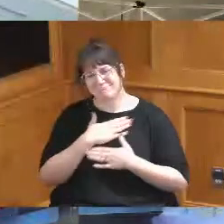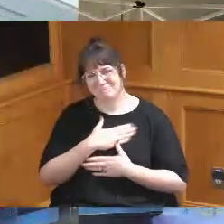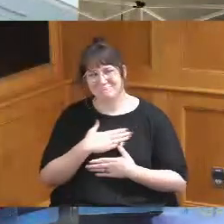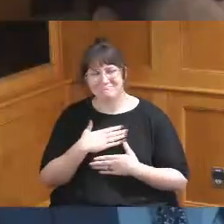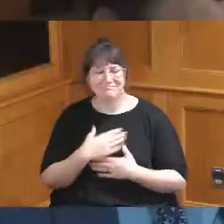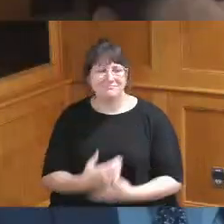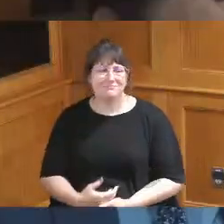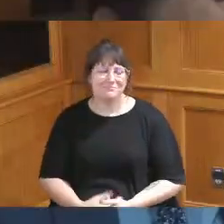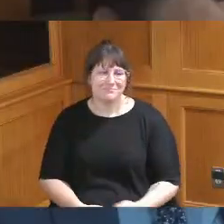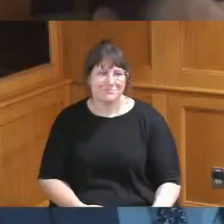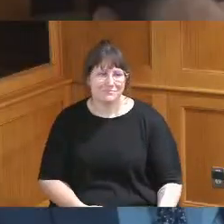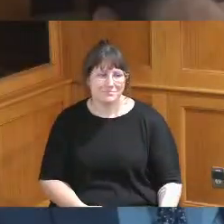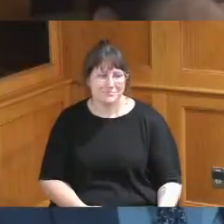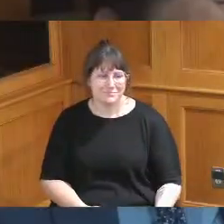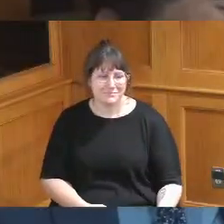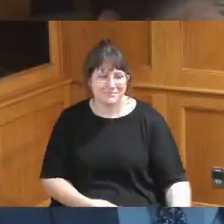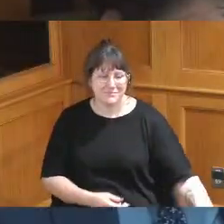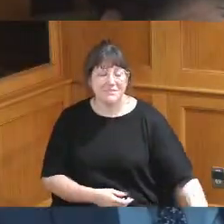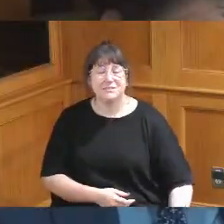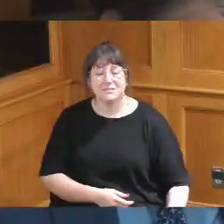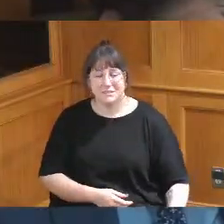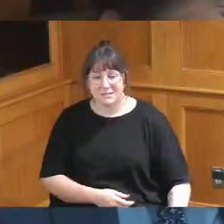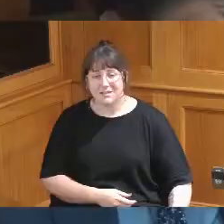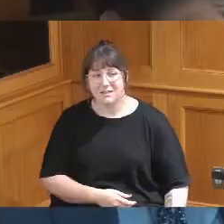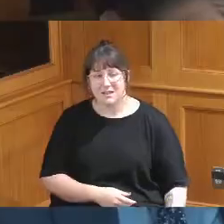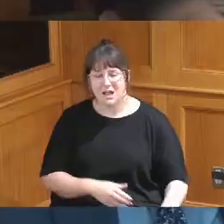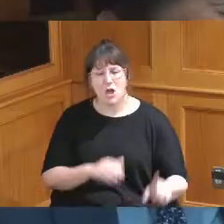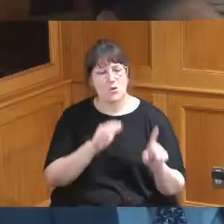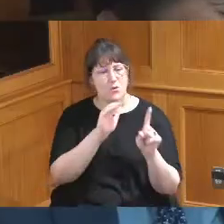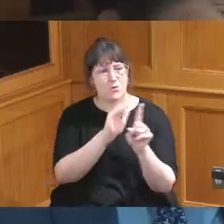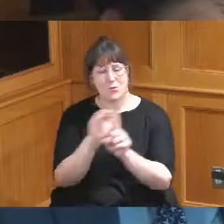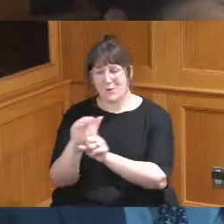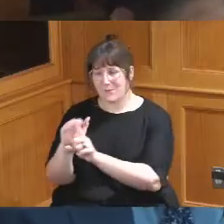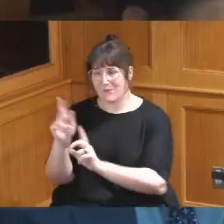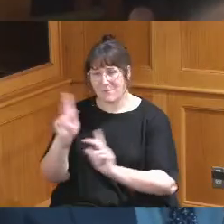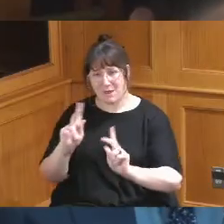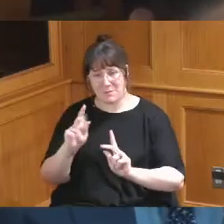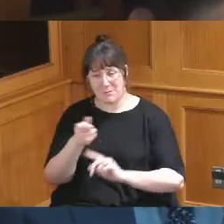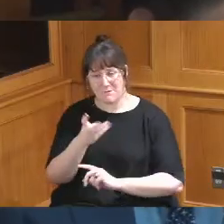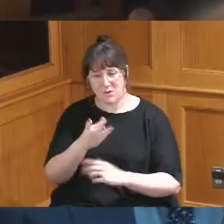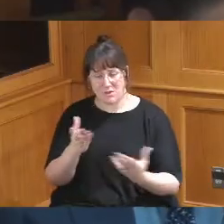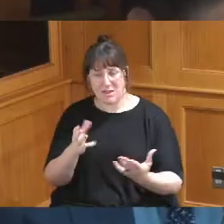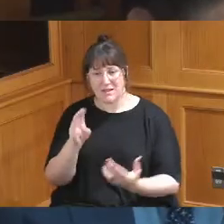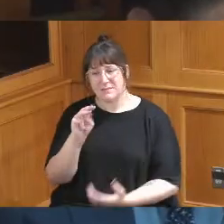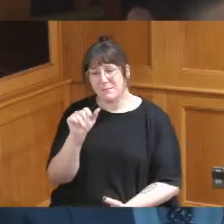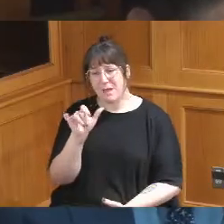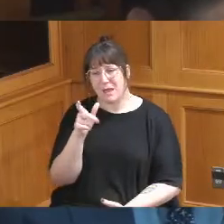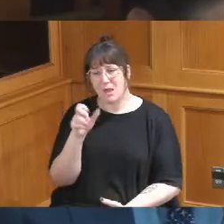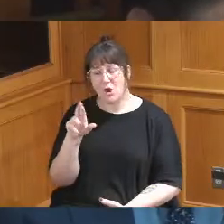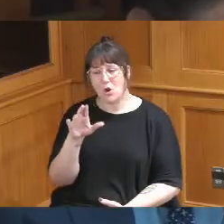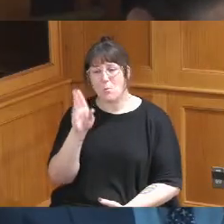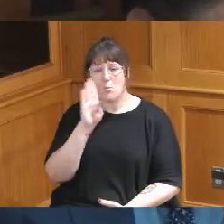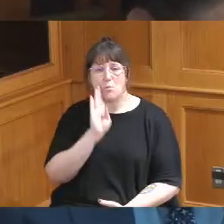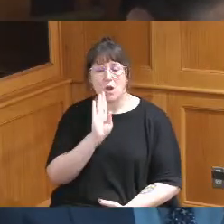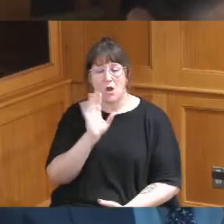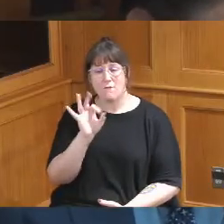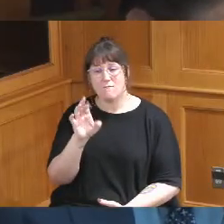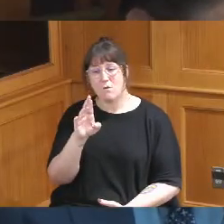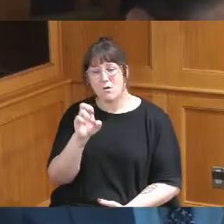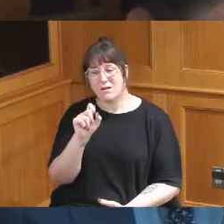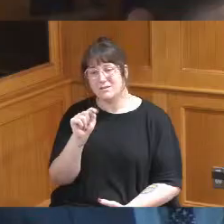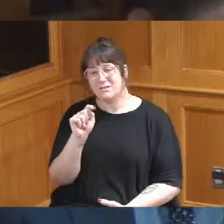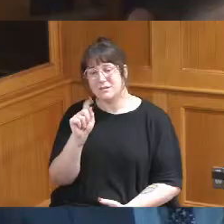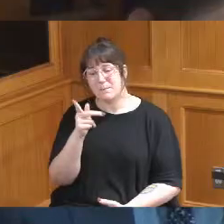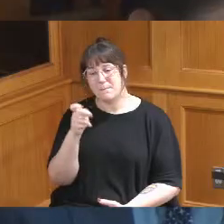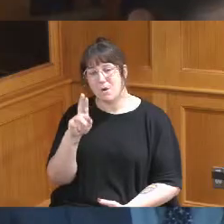want to remind people a couple things. Mayor Brown out in Forest Park wanted me to remind everyone